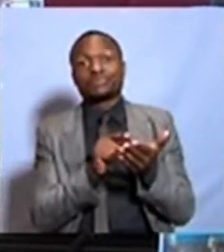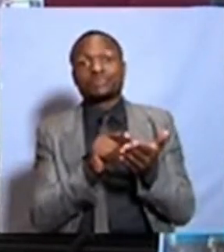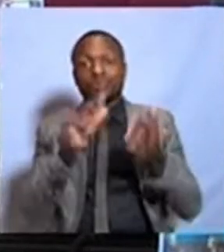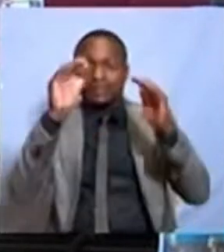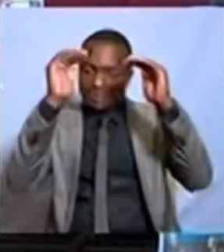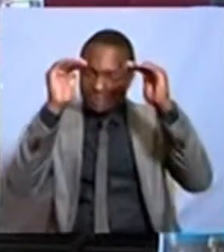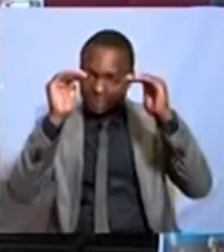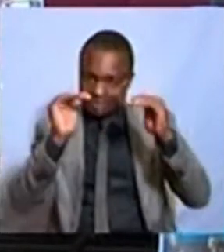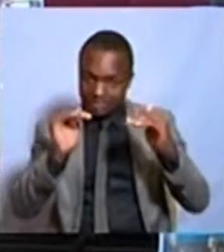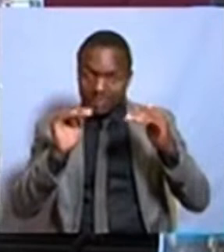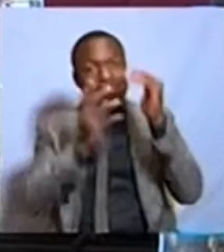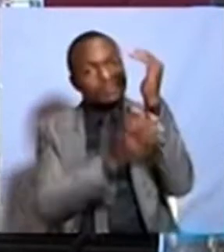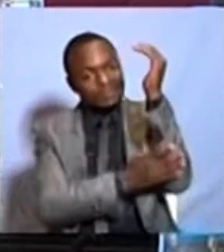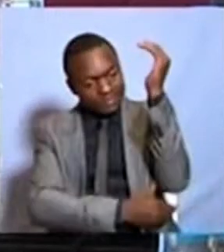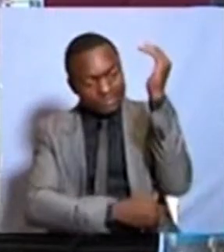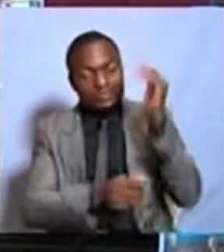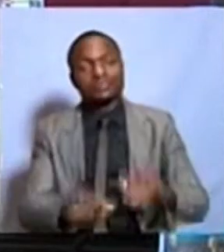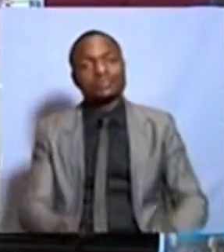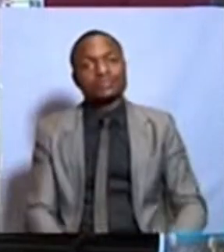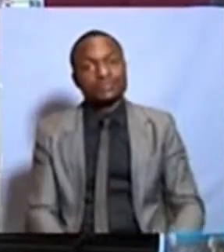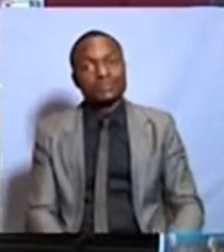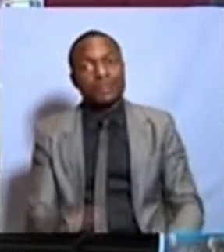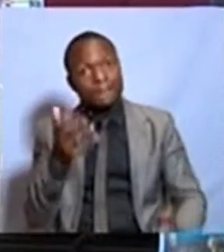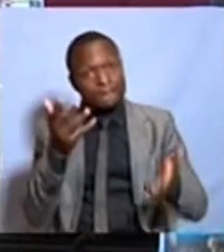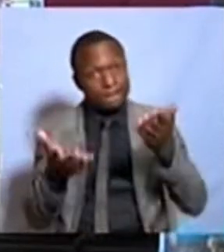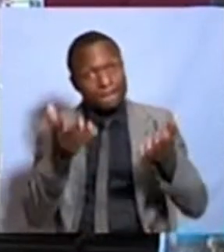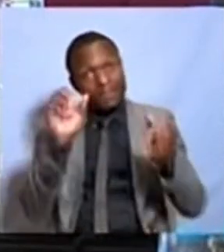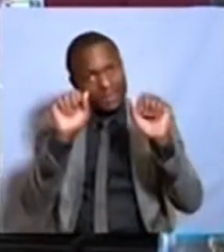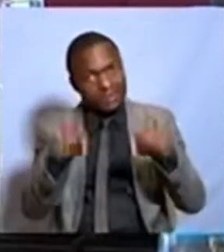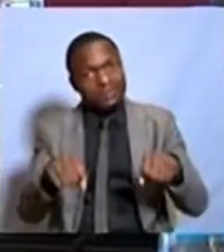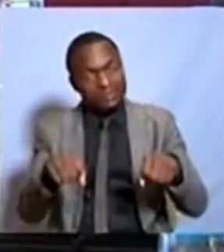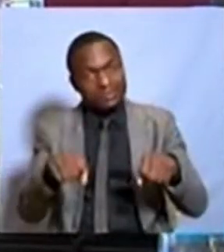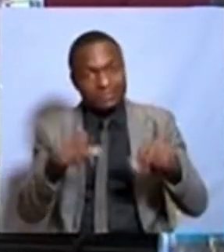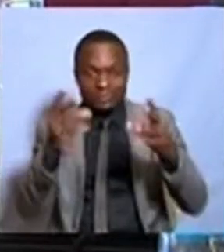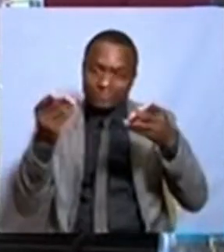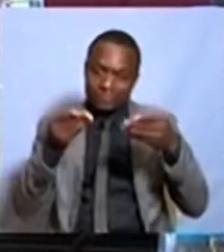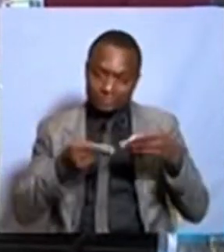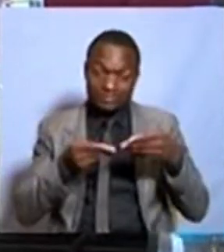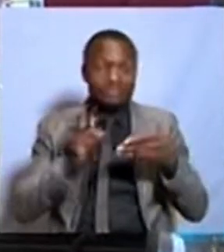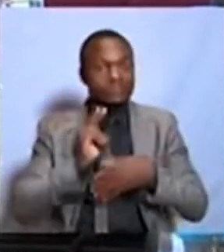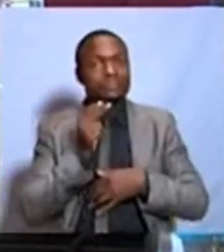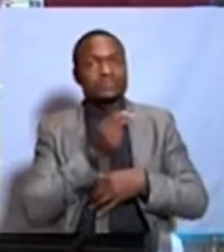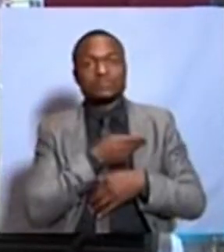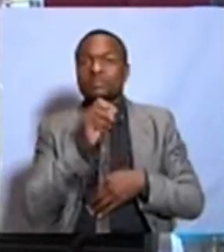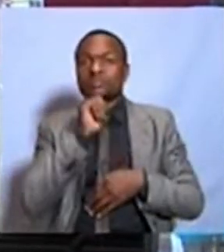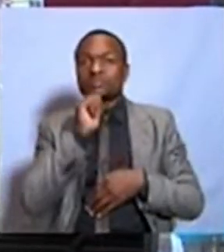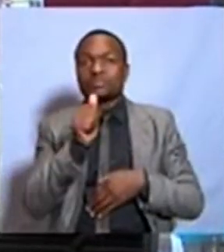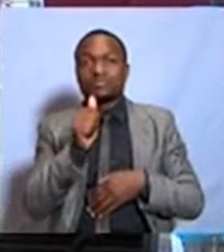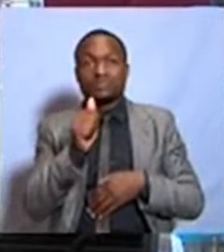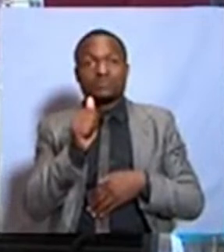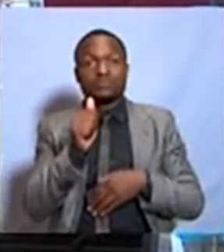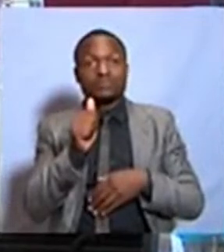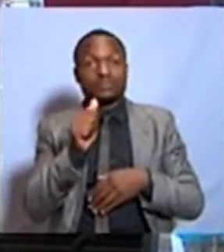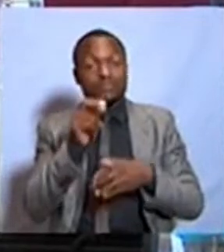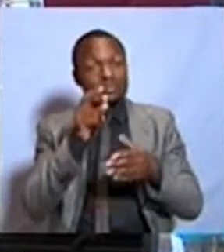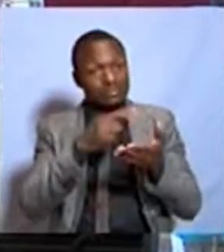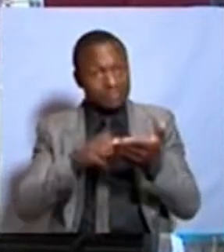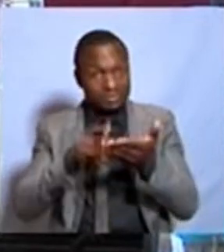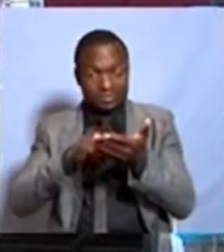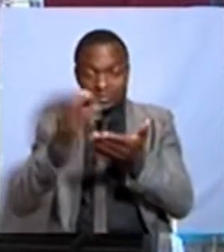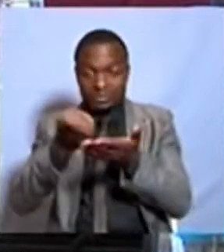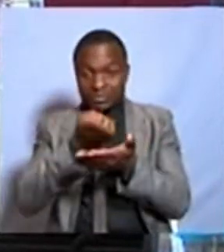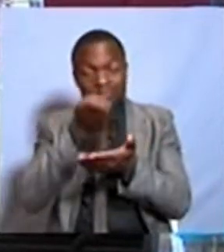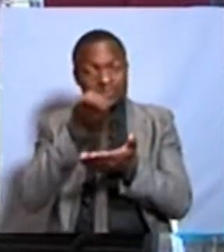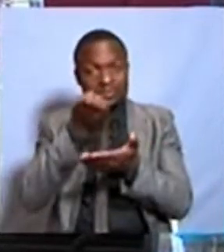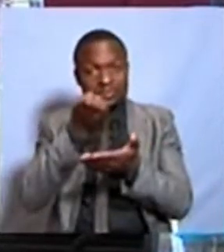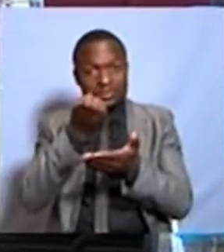reducing poverty. And maybe could you also give us, you didn't give us, you quoted the economic recession,